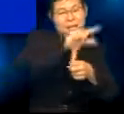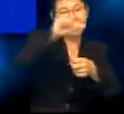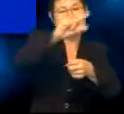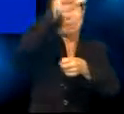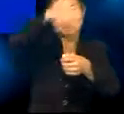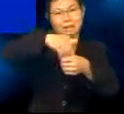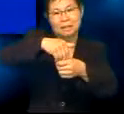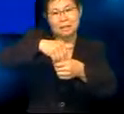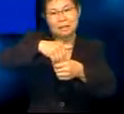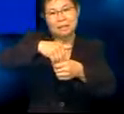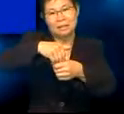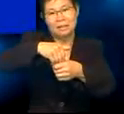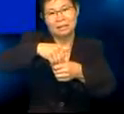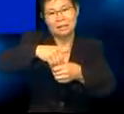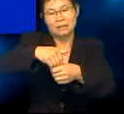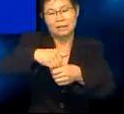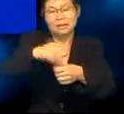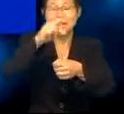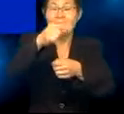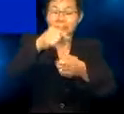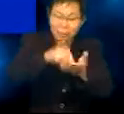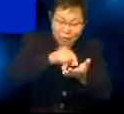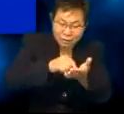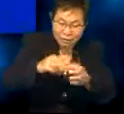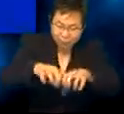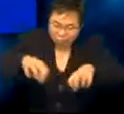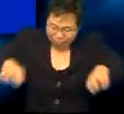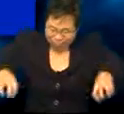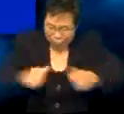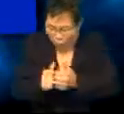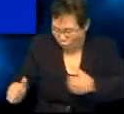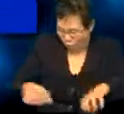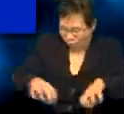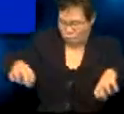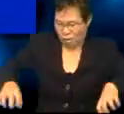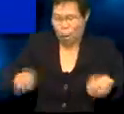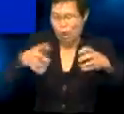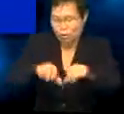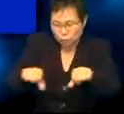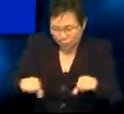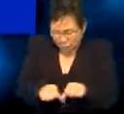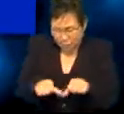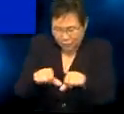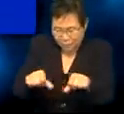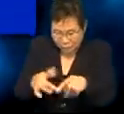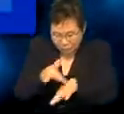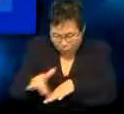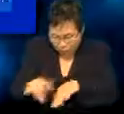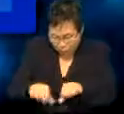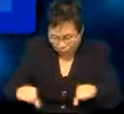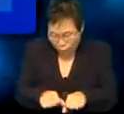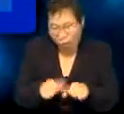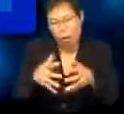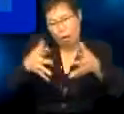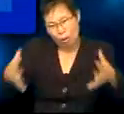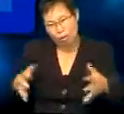gas particles in air are very far apart. There are large spaces between the particles.